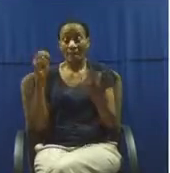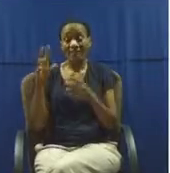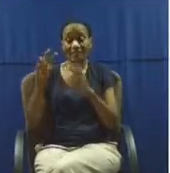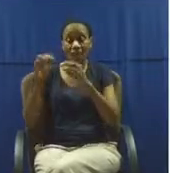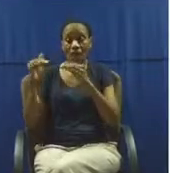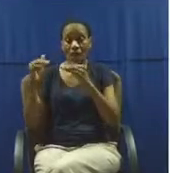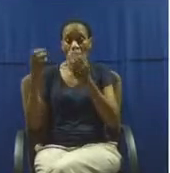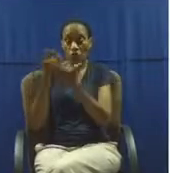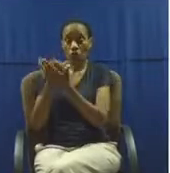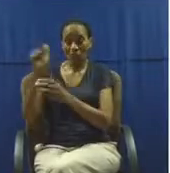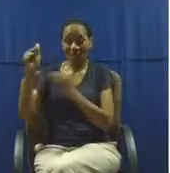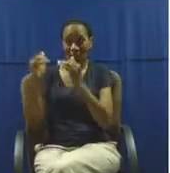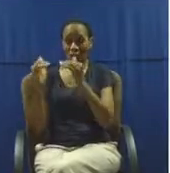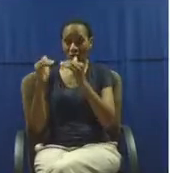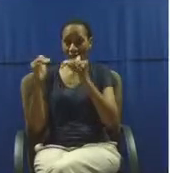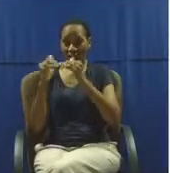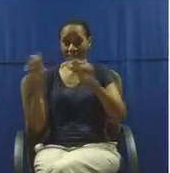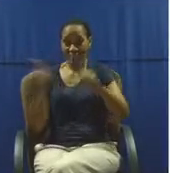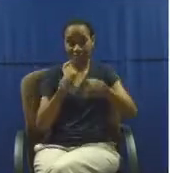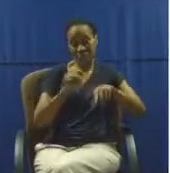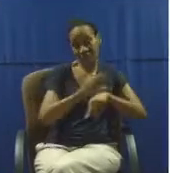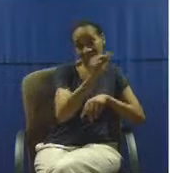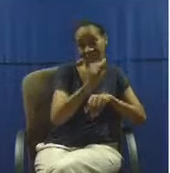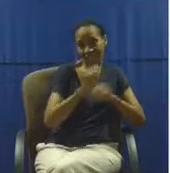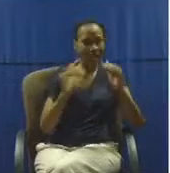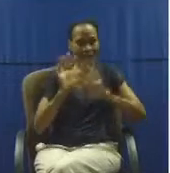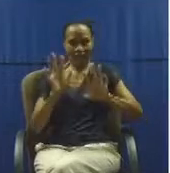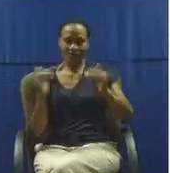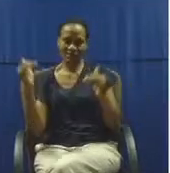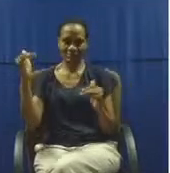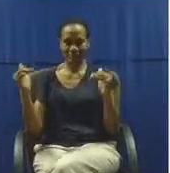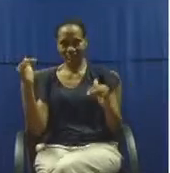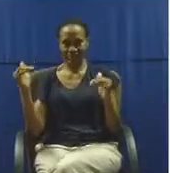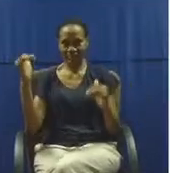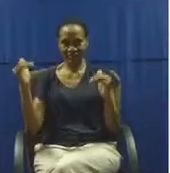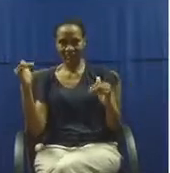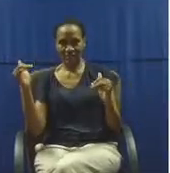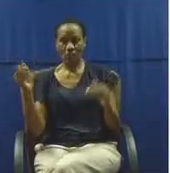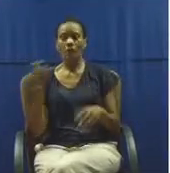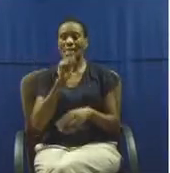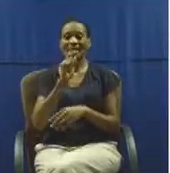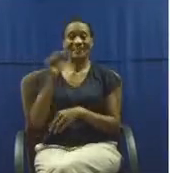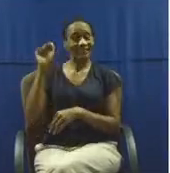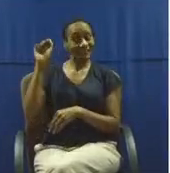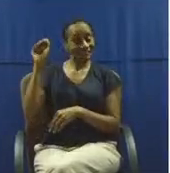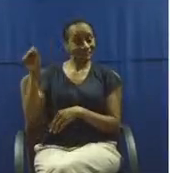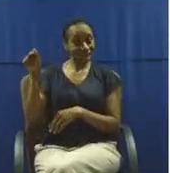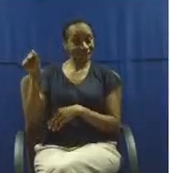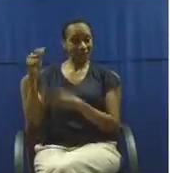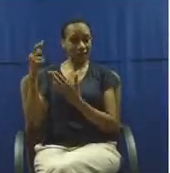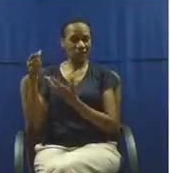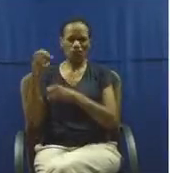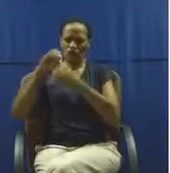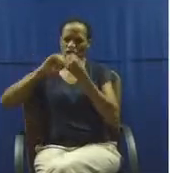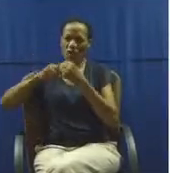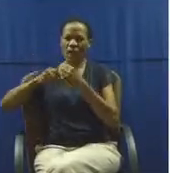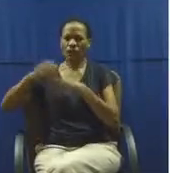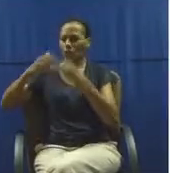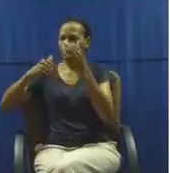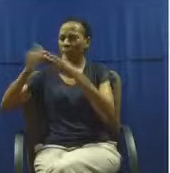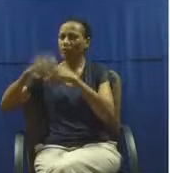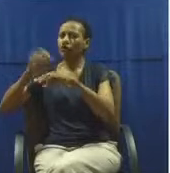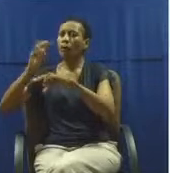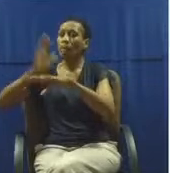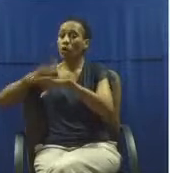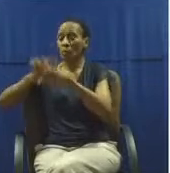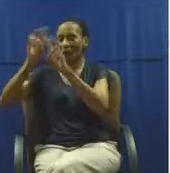their economies to have sufficient power to be able to help them as they are building up their own more permanent